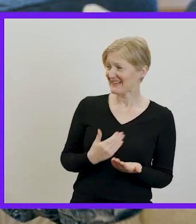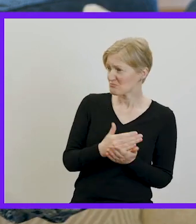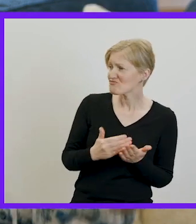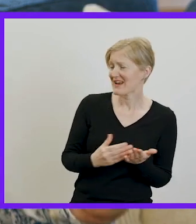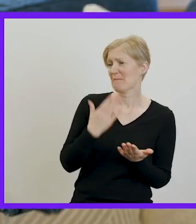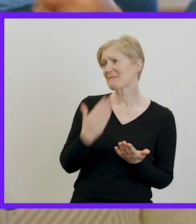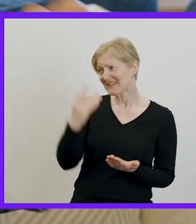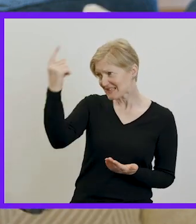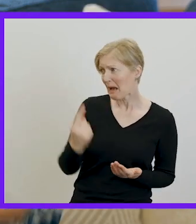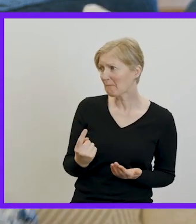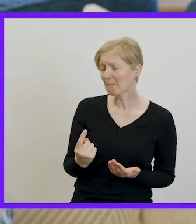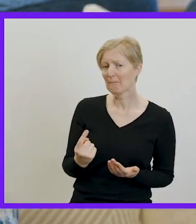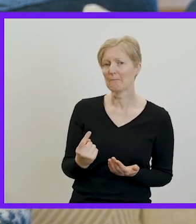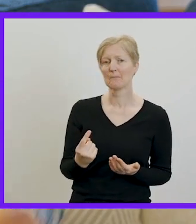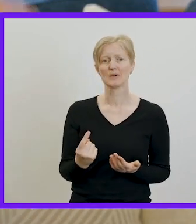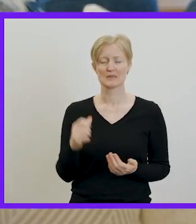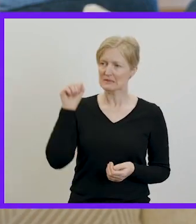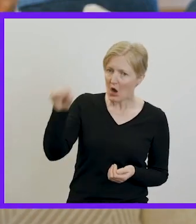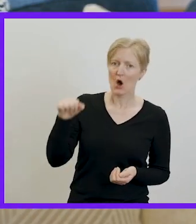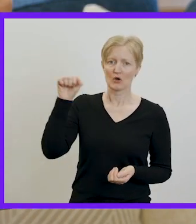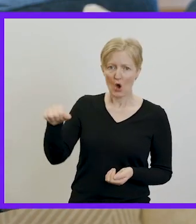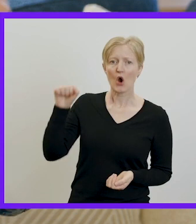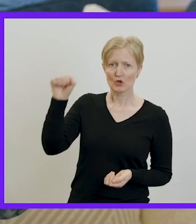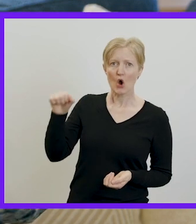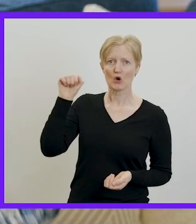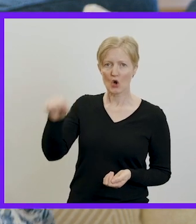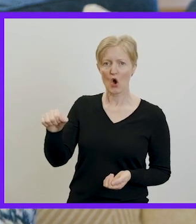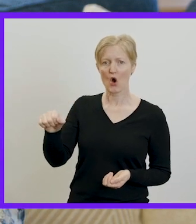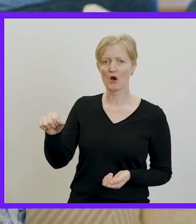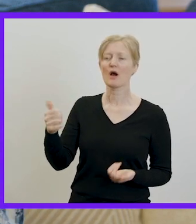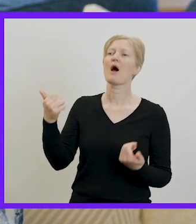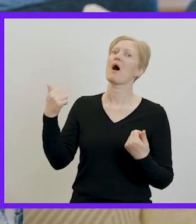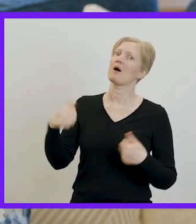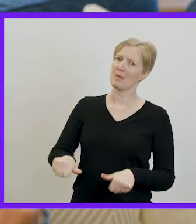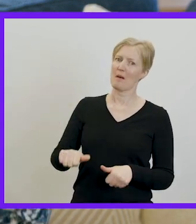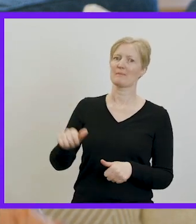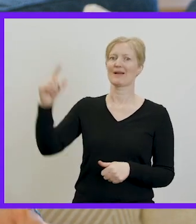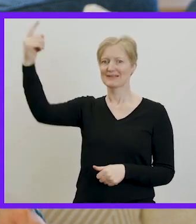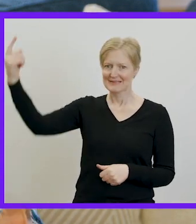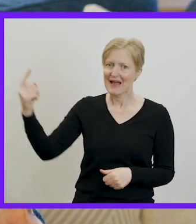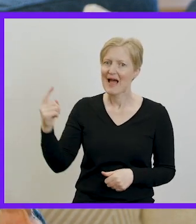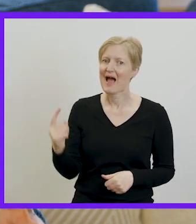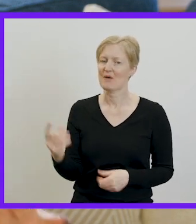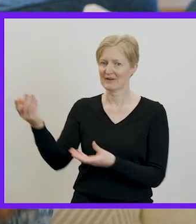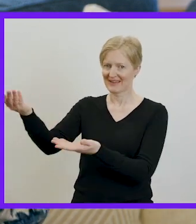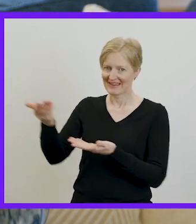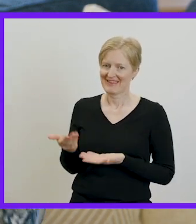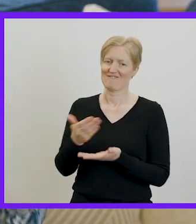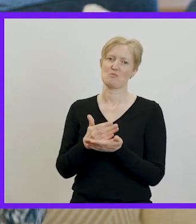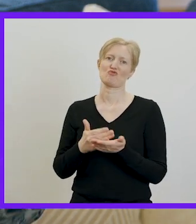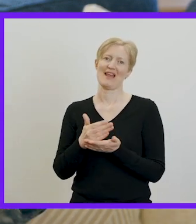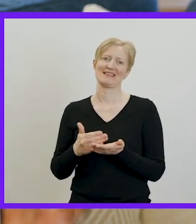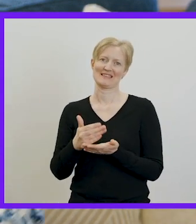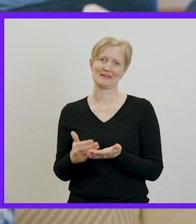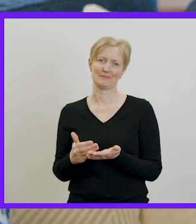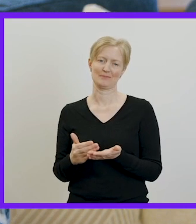to have some bread. Please come down." And he just keeps on banging until the neighbor finally comes down and gives